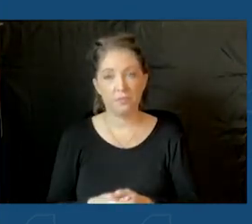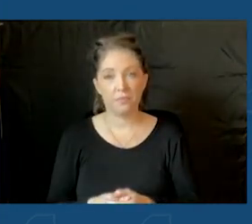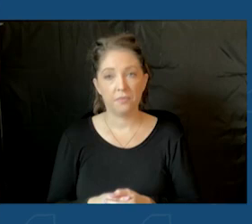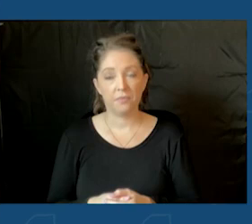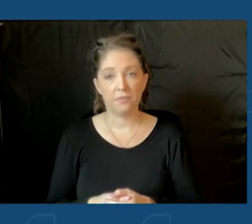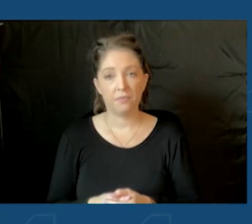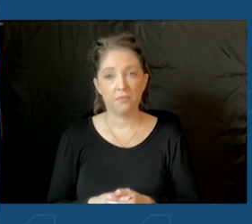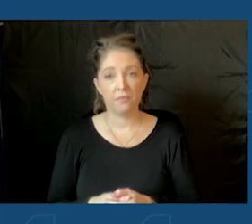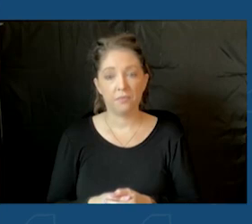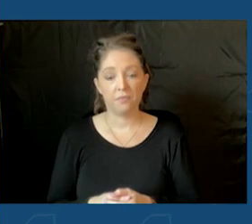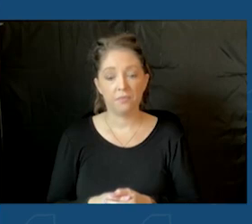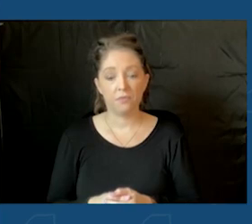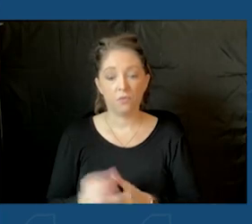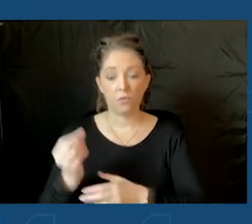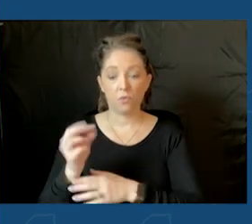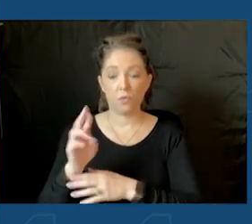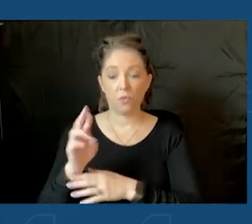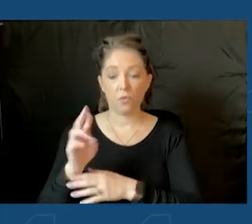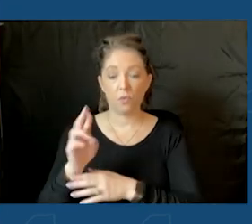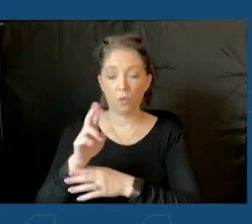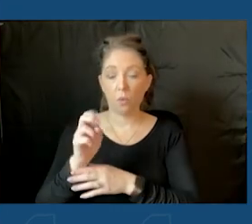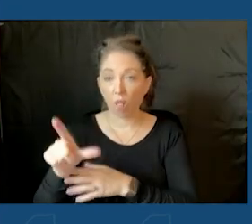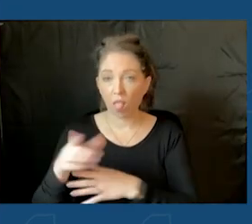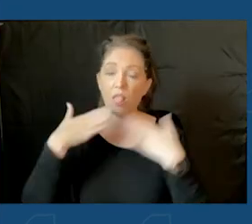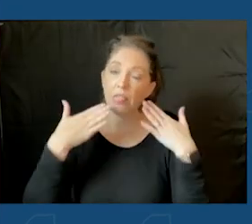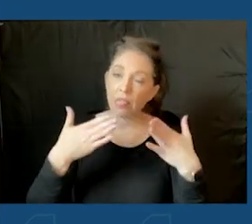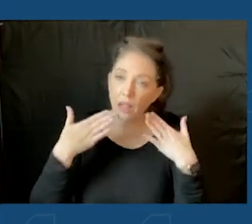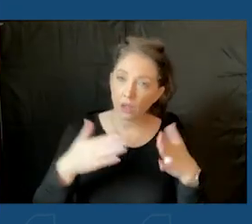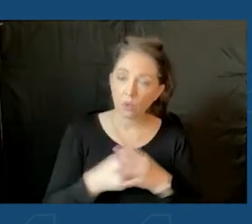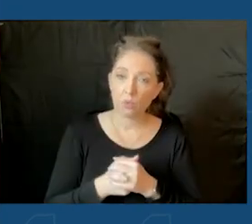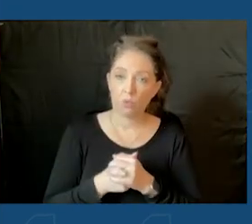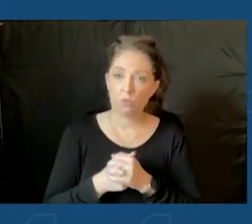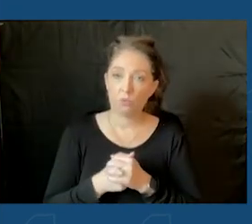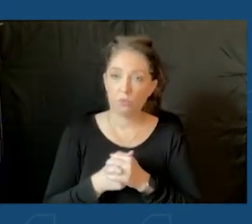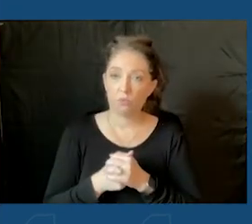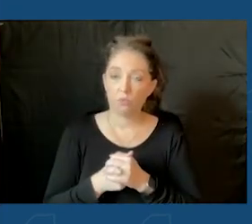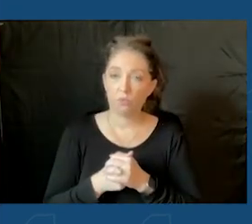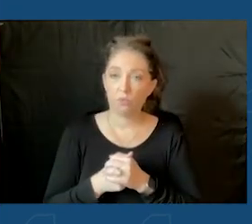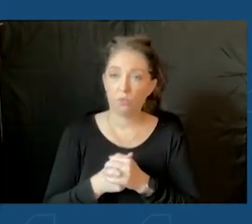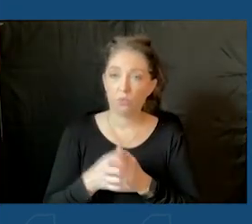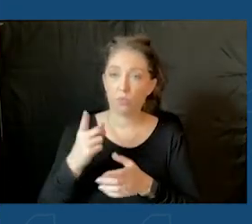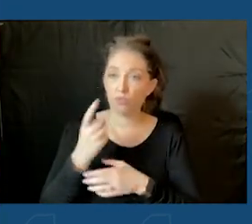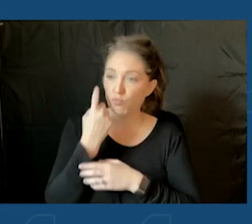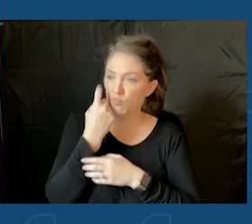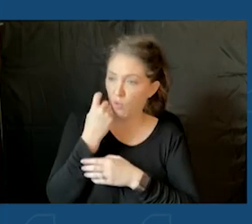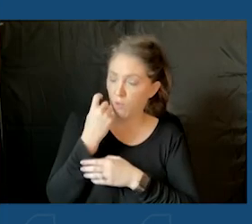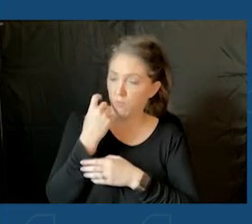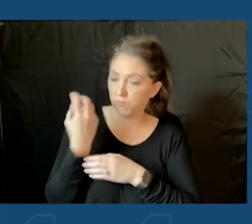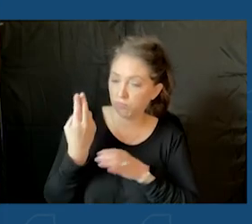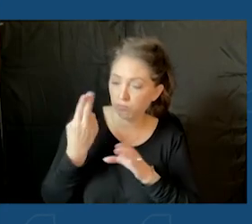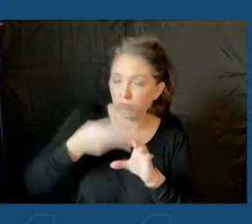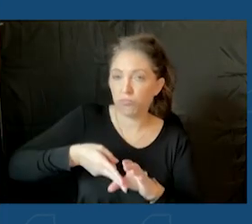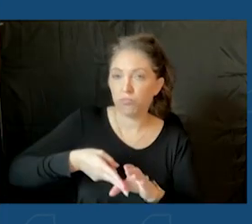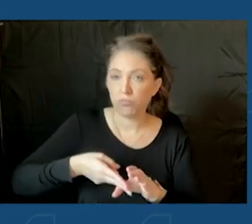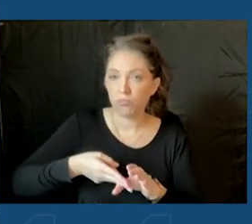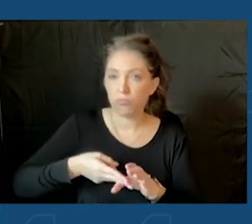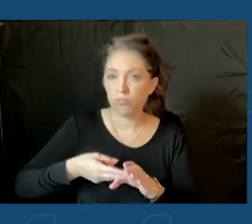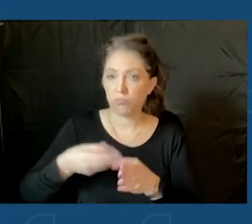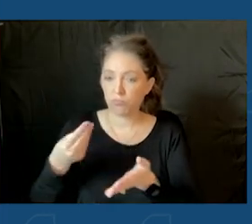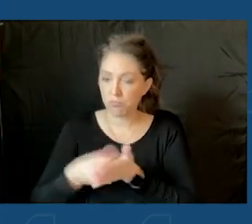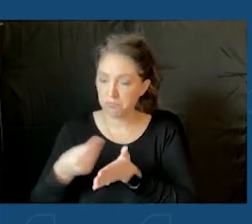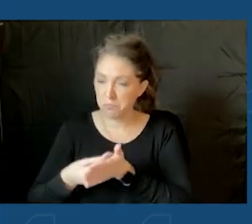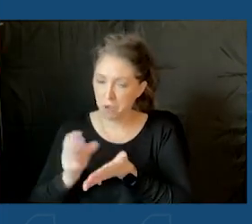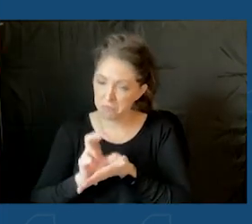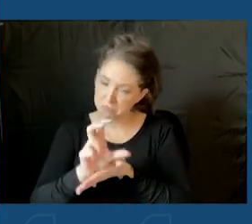Ferrovo, thank you. You came in recently, put up resources, said you wanted to